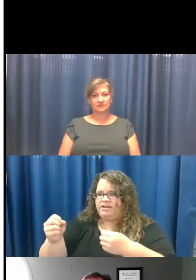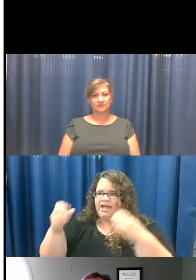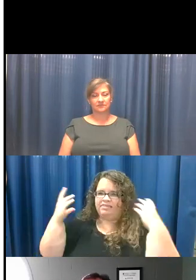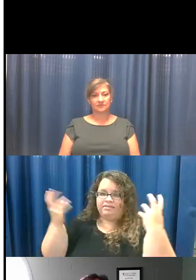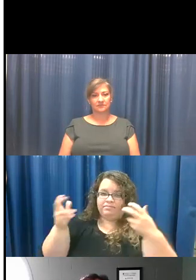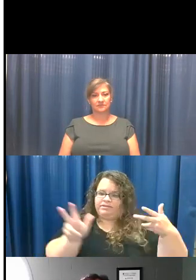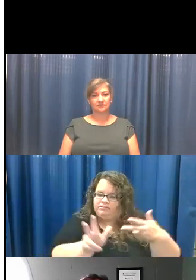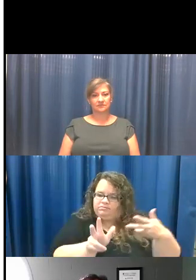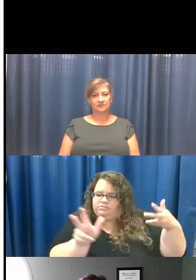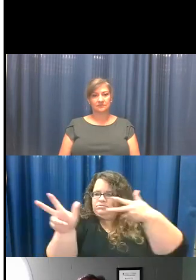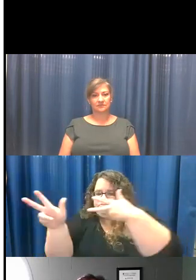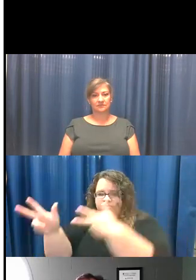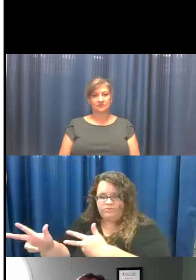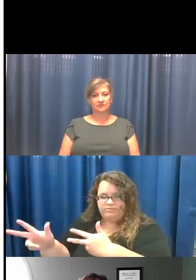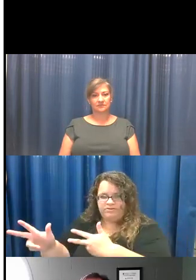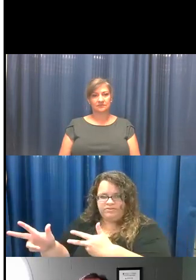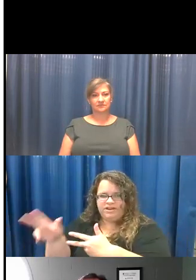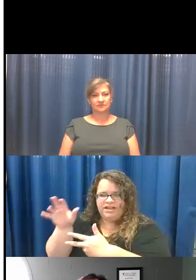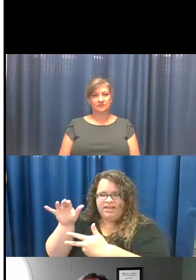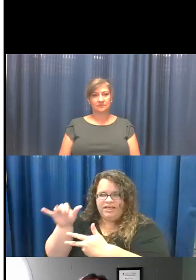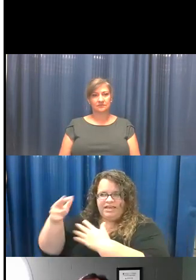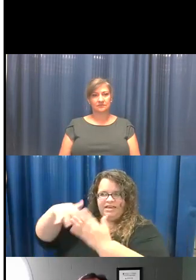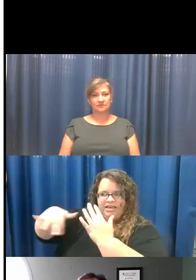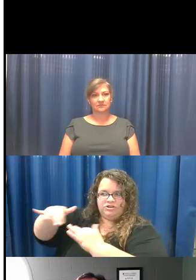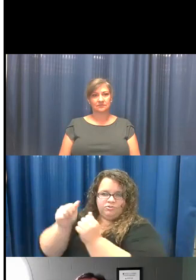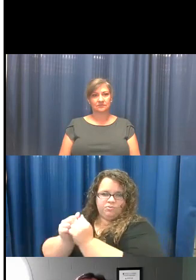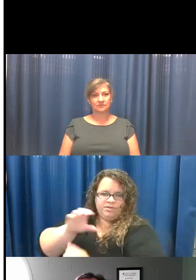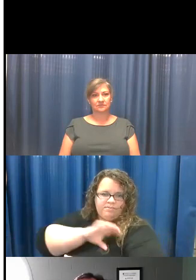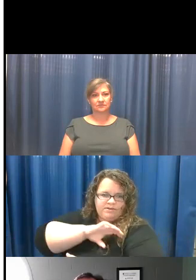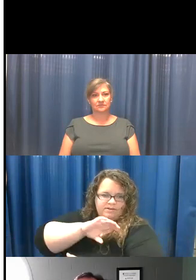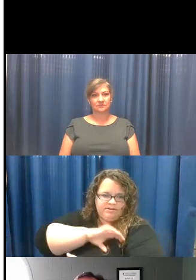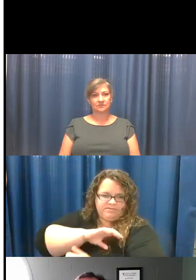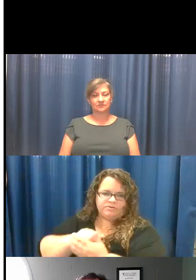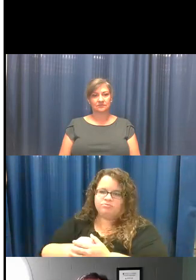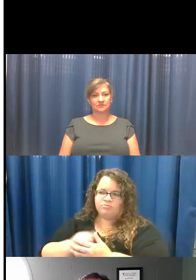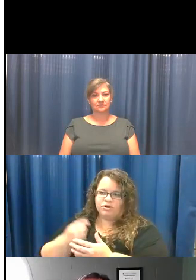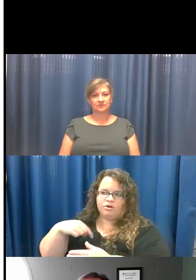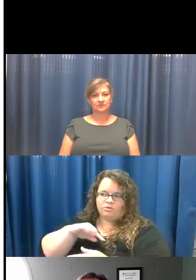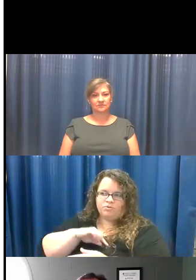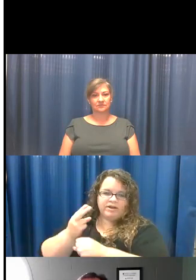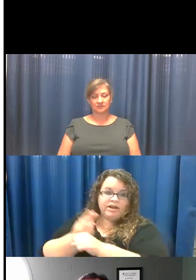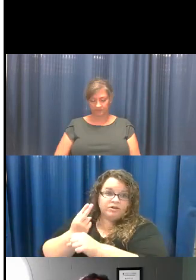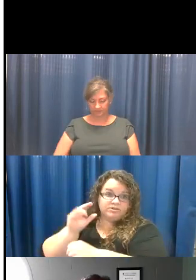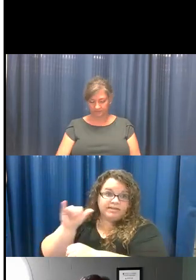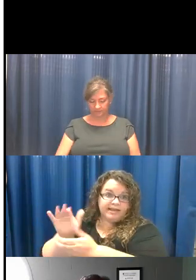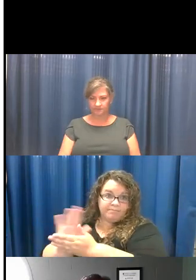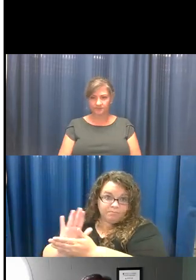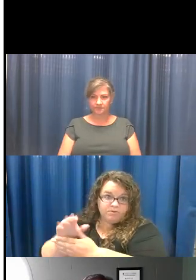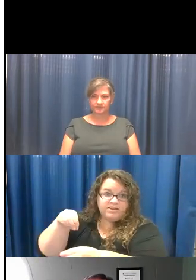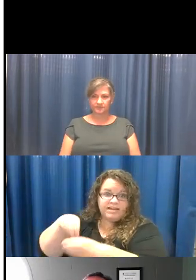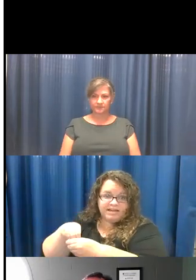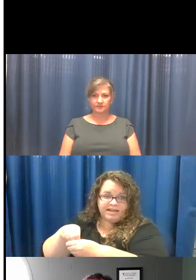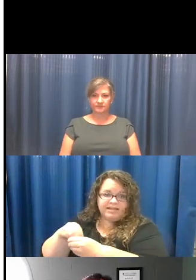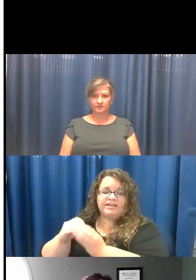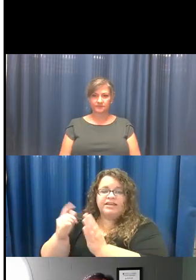interaction with police officers. We're already using that production in our Law Enforcement Academy